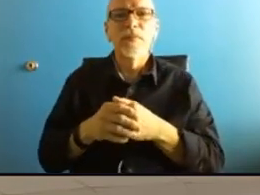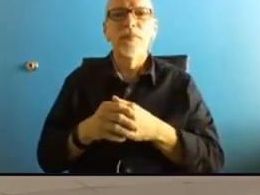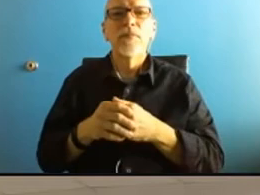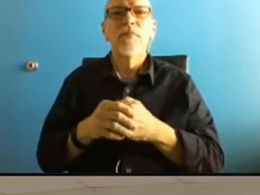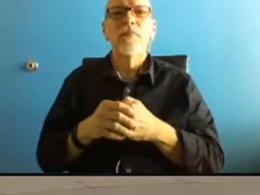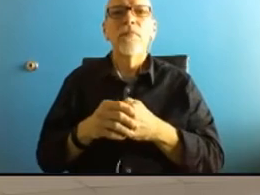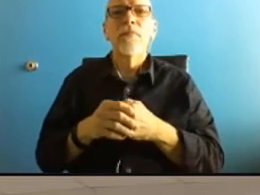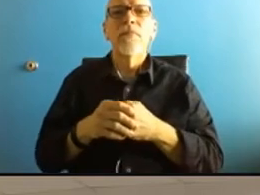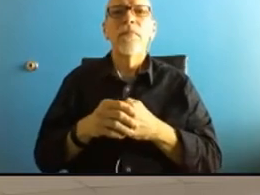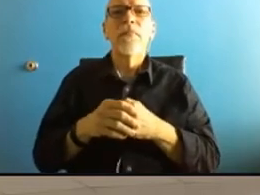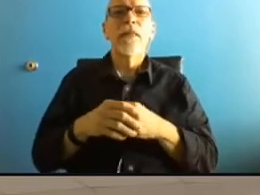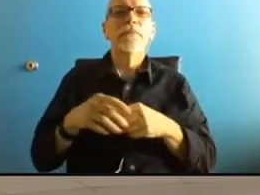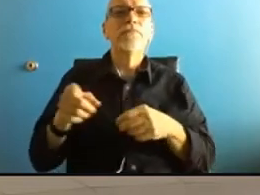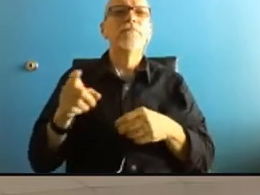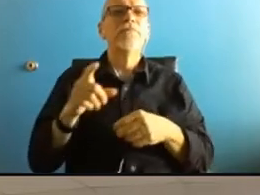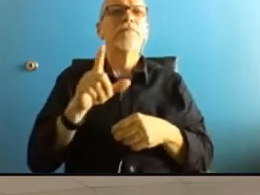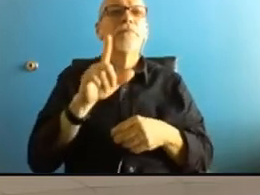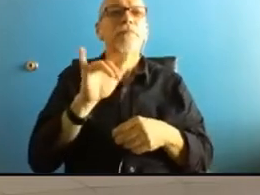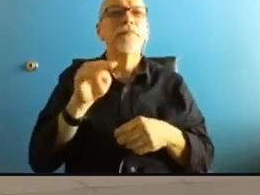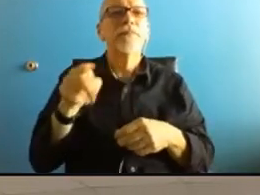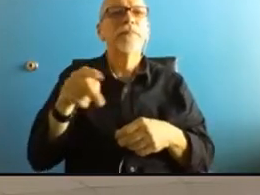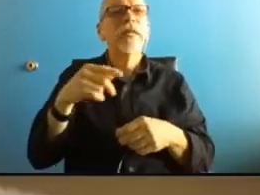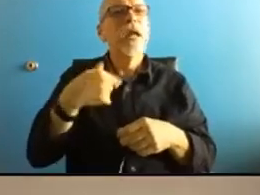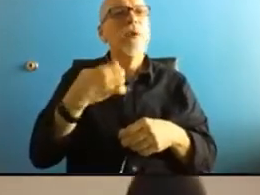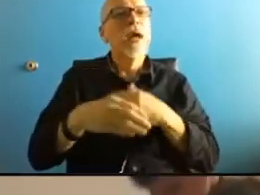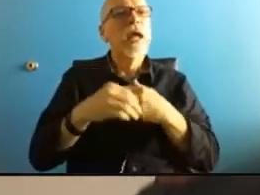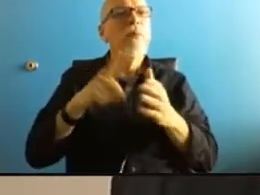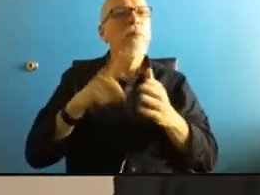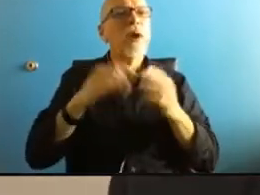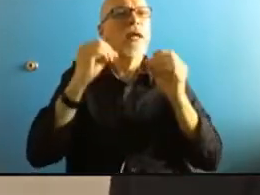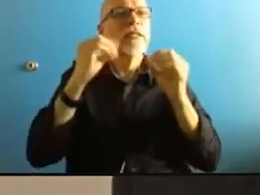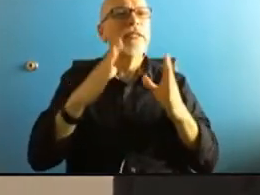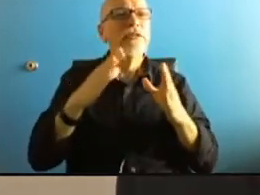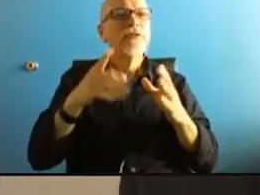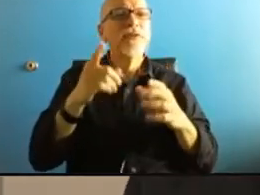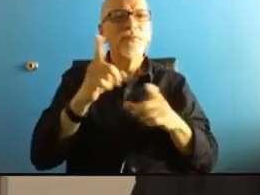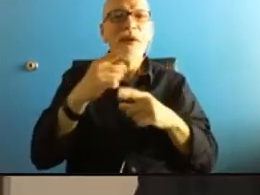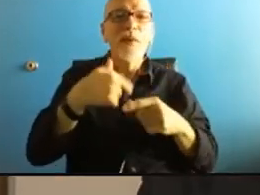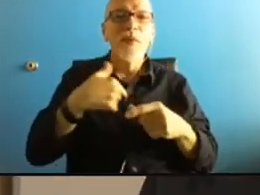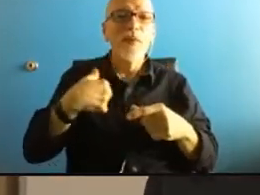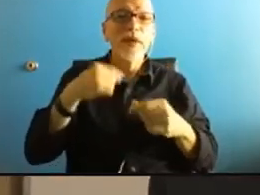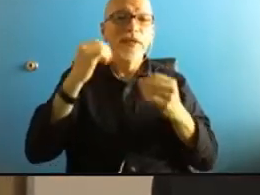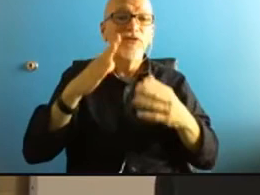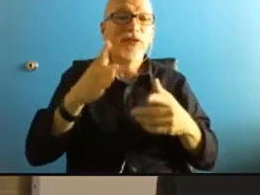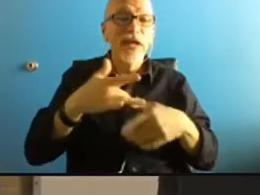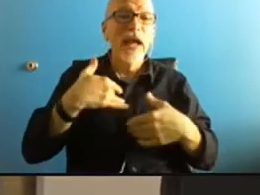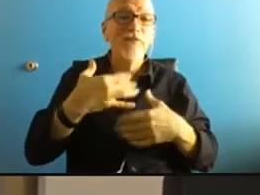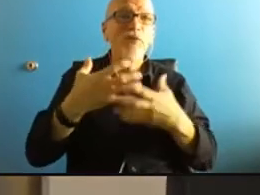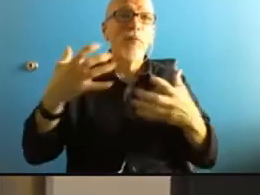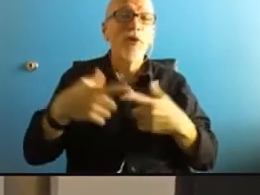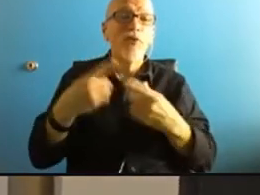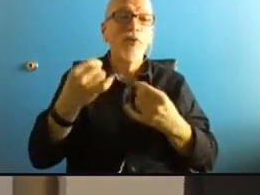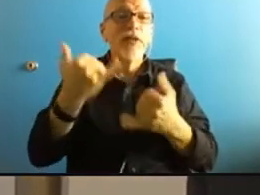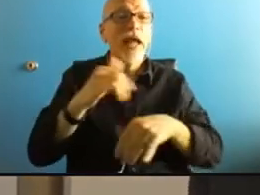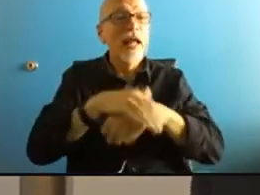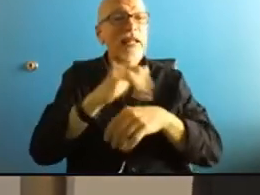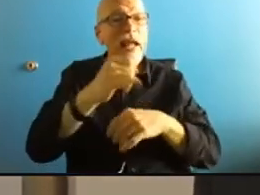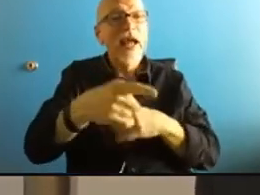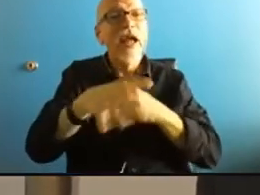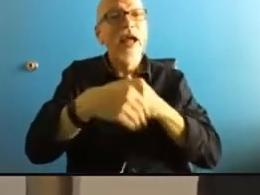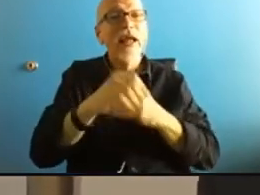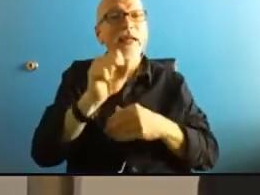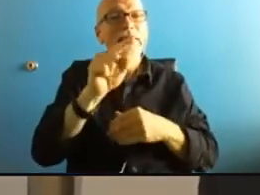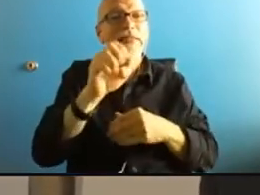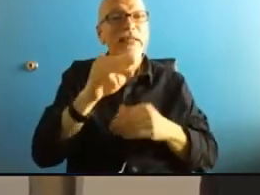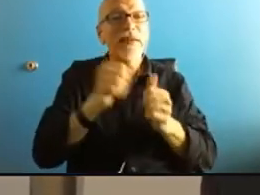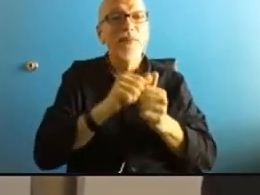I was going to add what you said about teachers, is if we don't have enough to do, they'll tell an English teacher, okay, now you have to include STEM with your